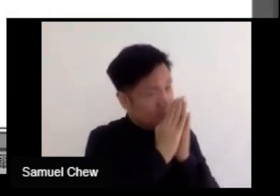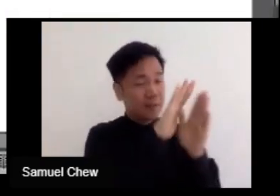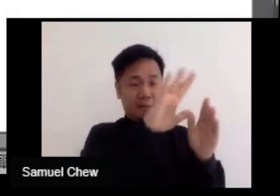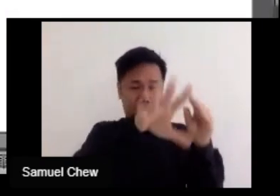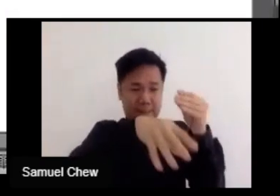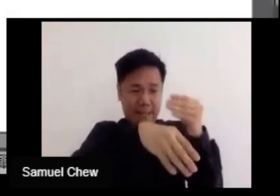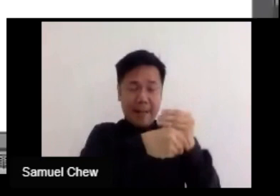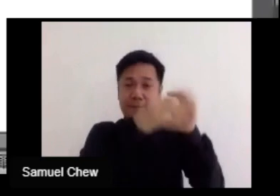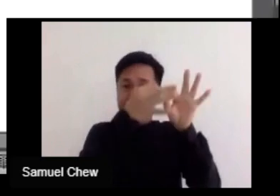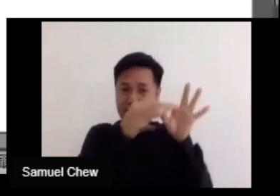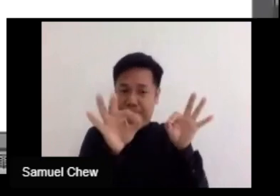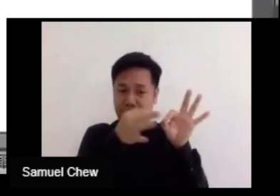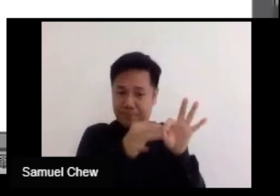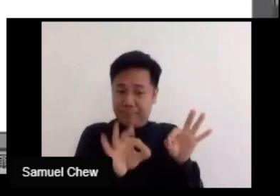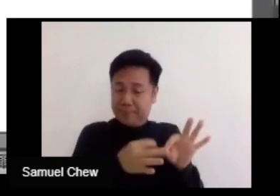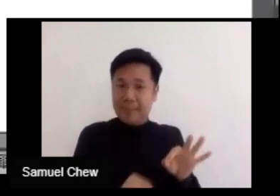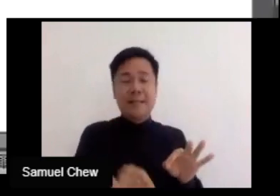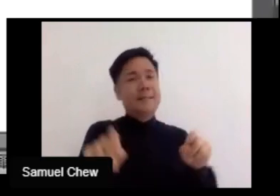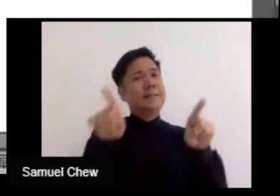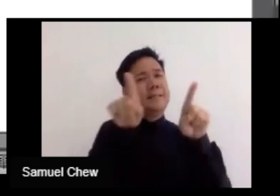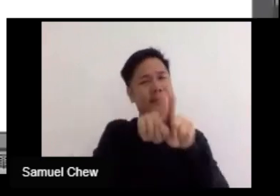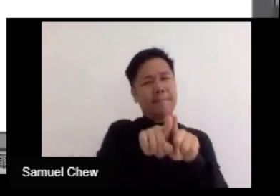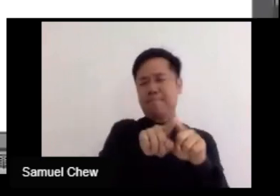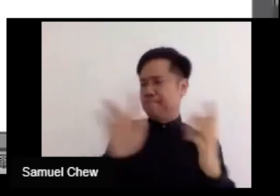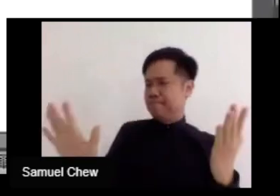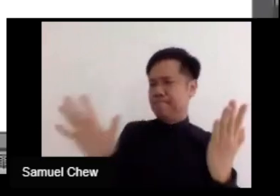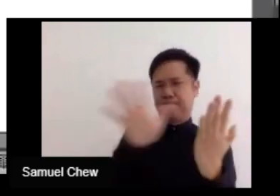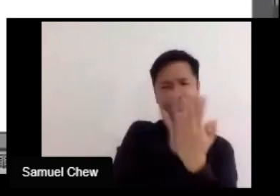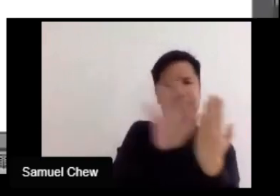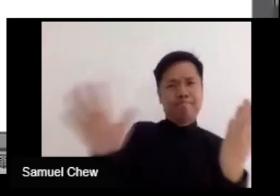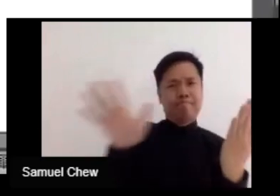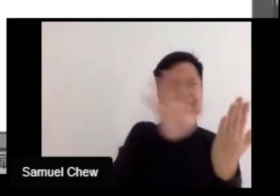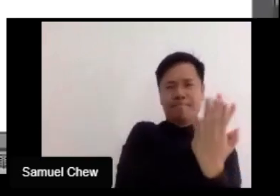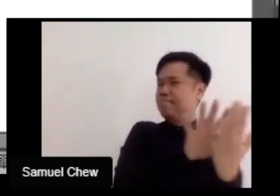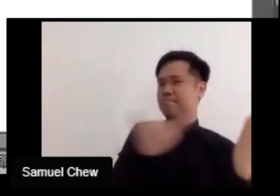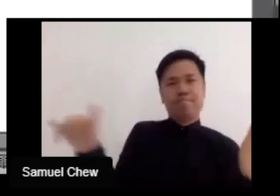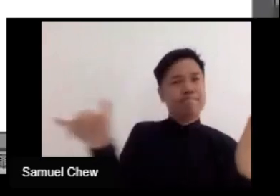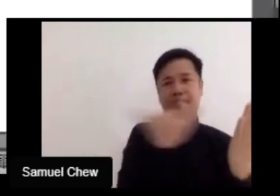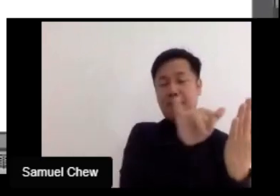sentences as before. Thank you.